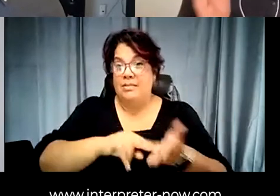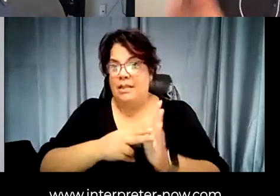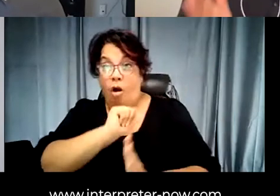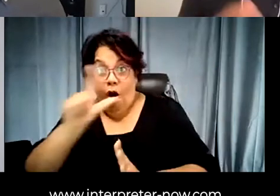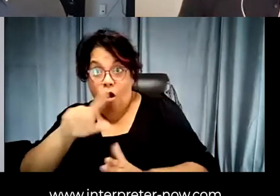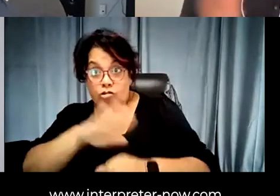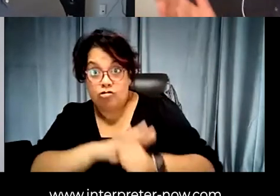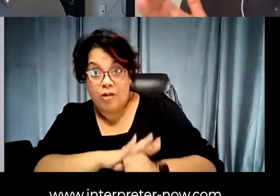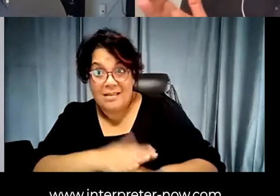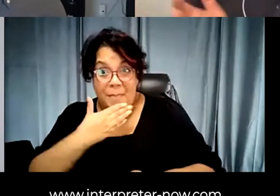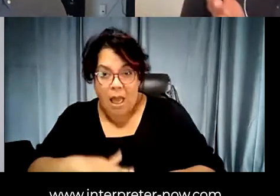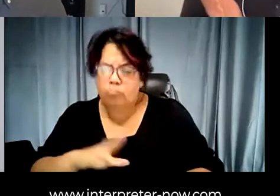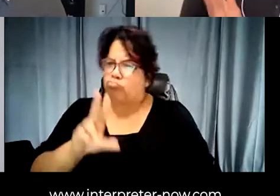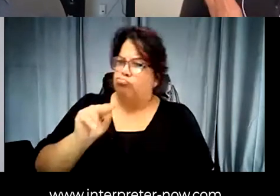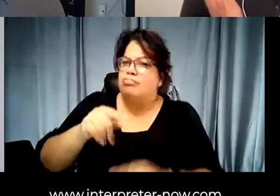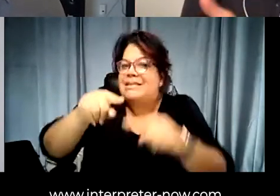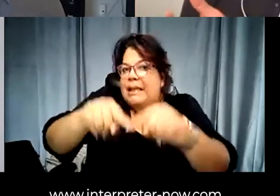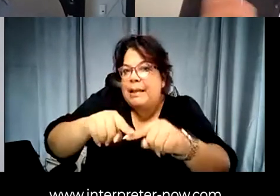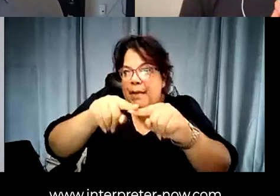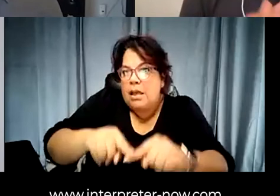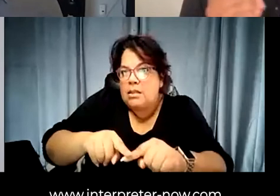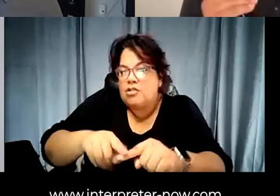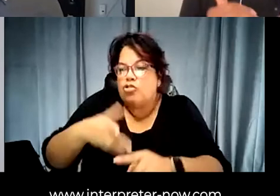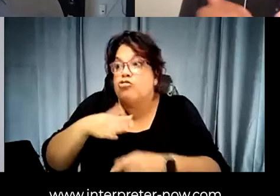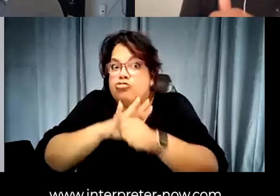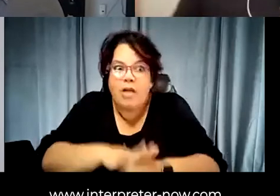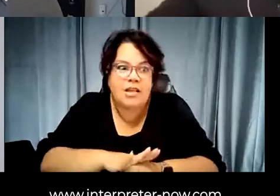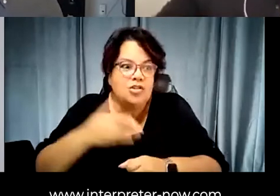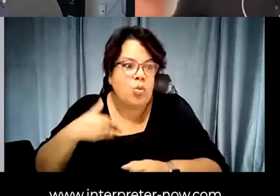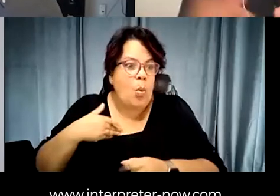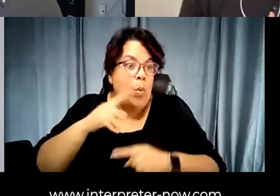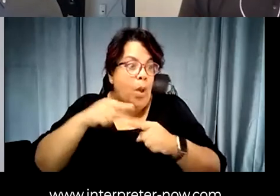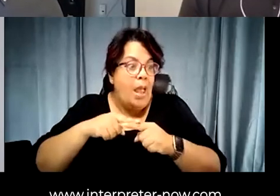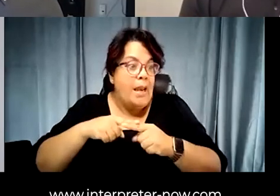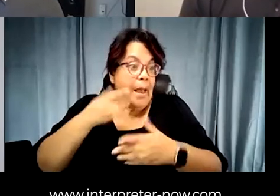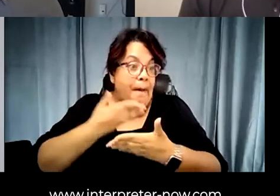It just depends. Like there's stress to have a baby. There's stress for an airplane to take off.